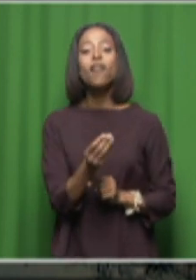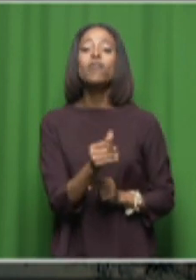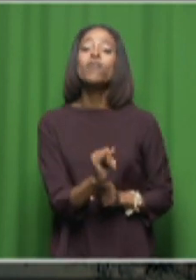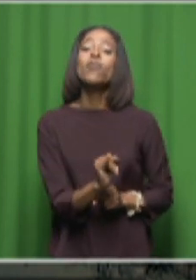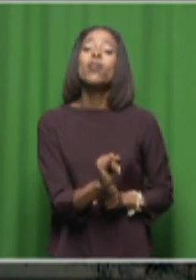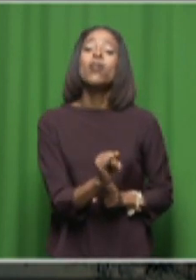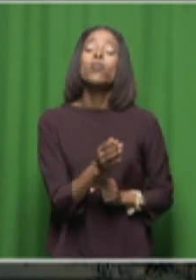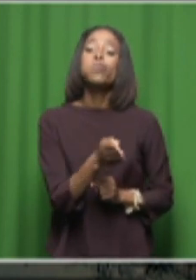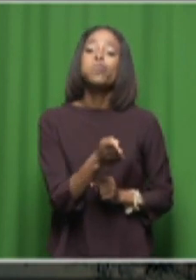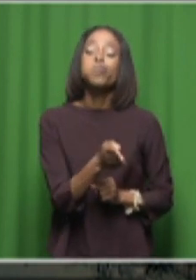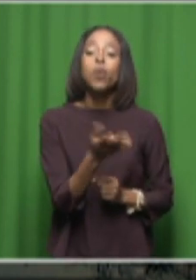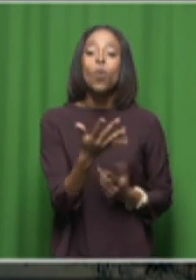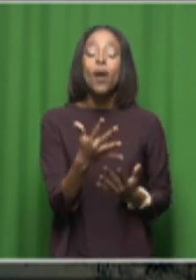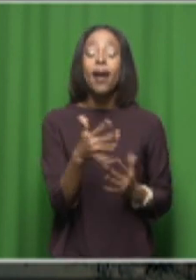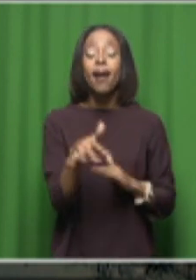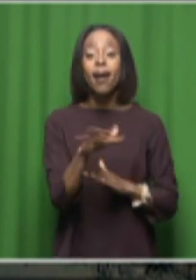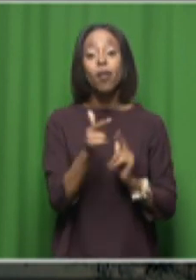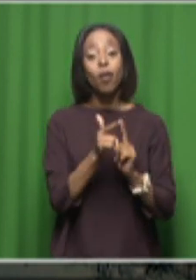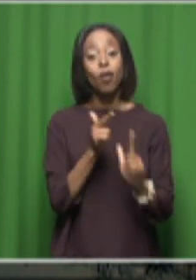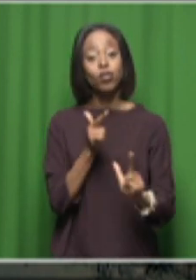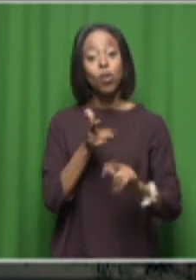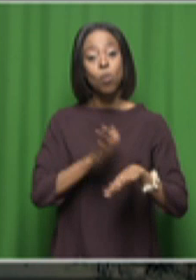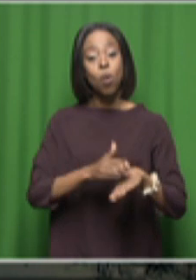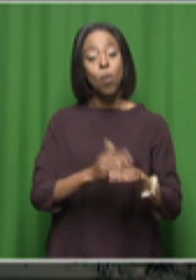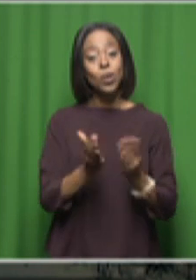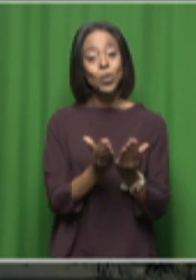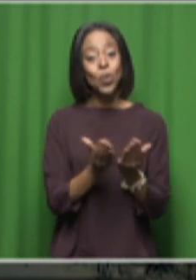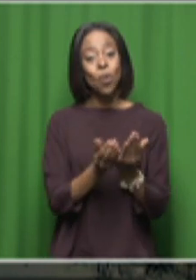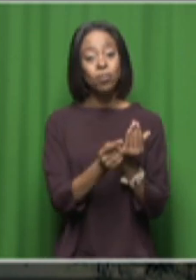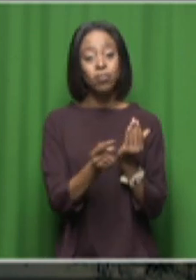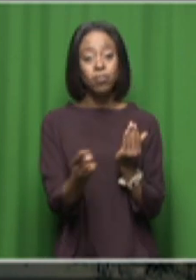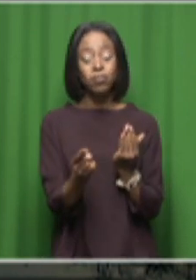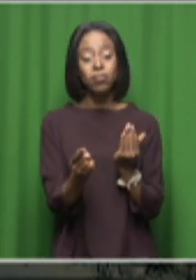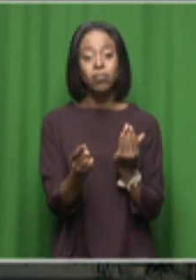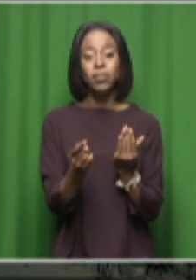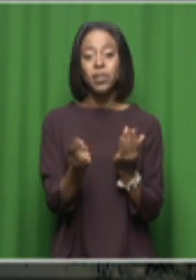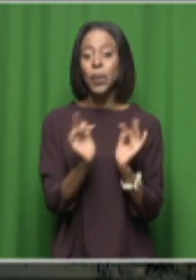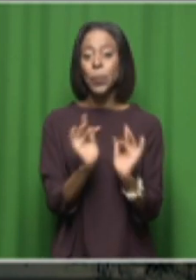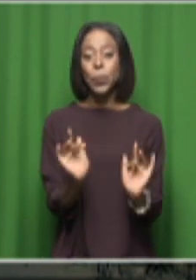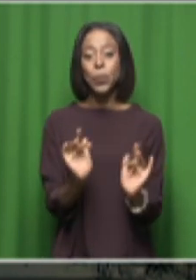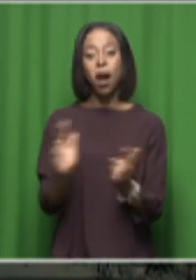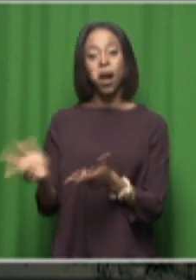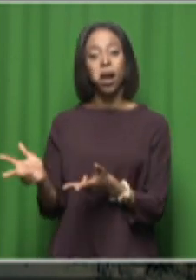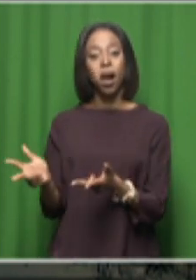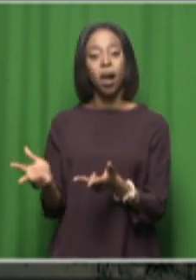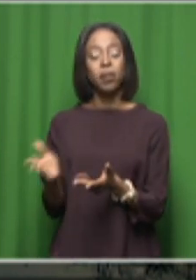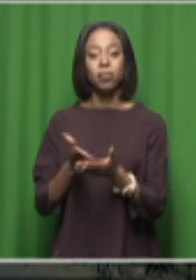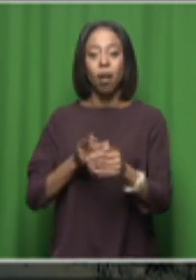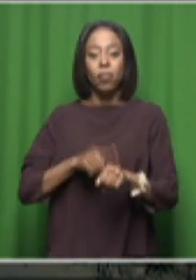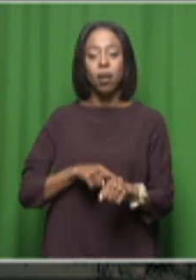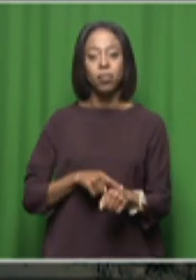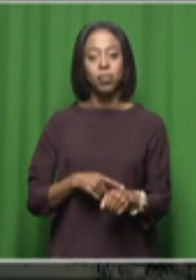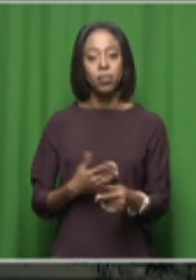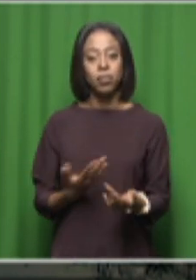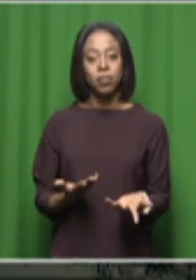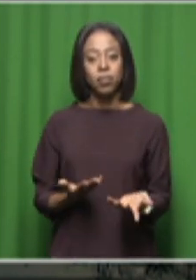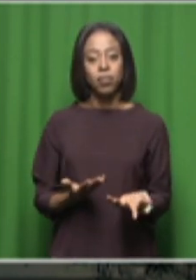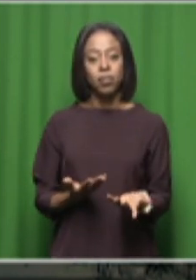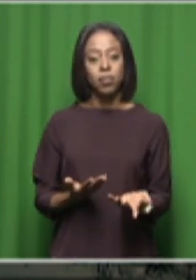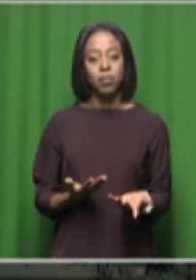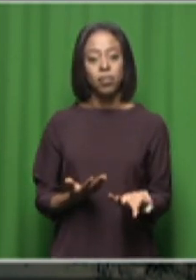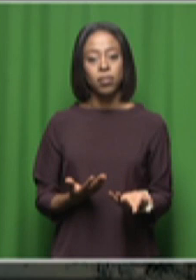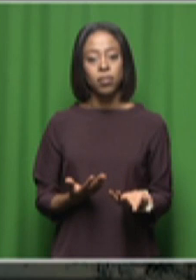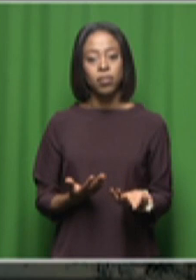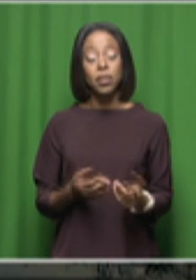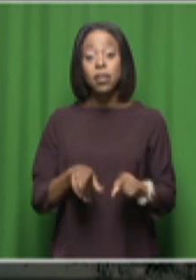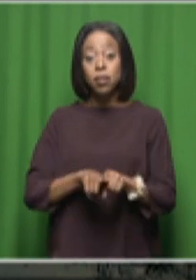there are areas in townships usually where schools are empty, abandoned even, and juxtaposed